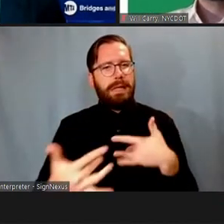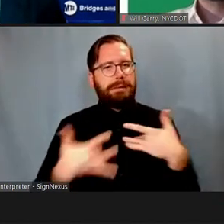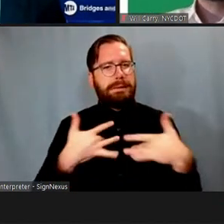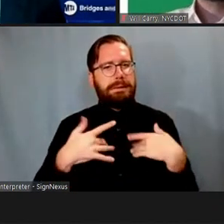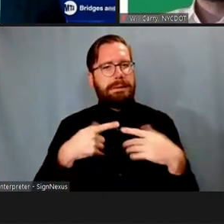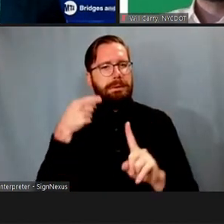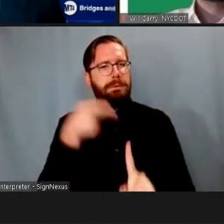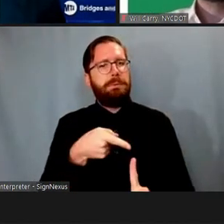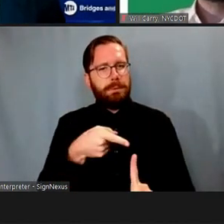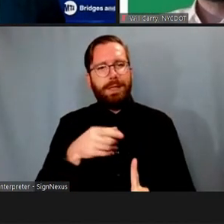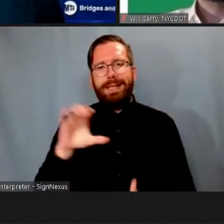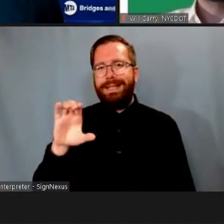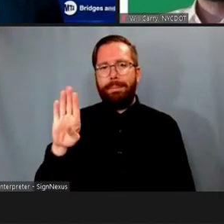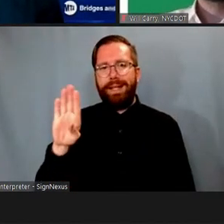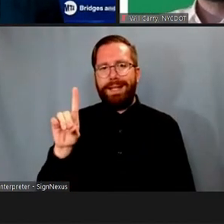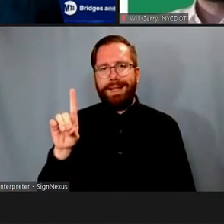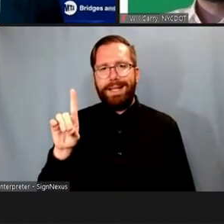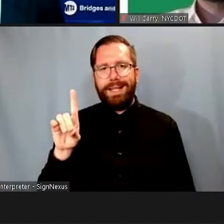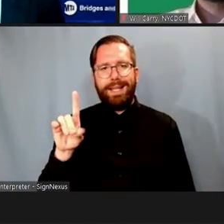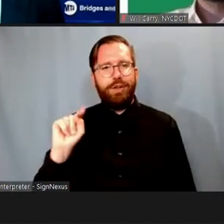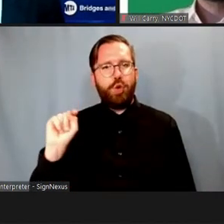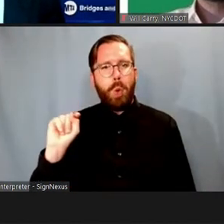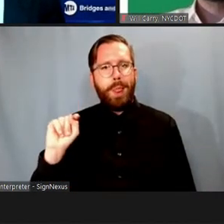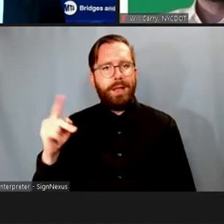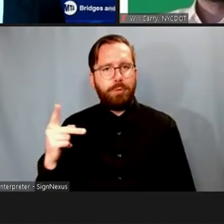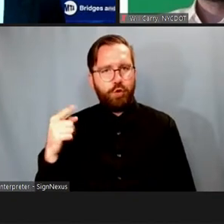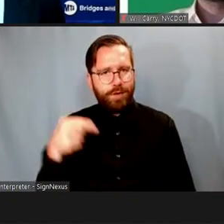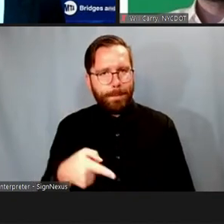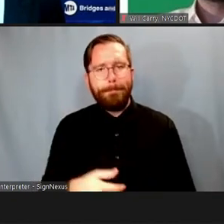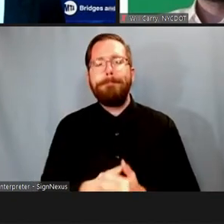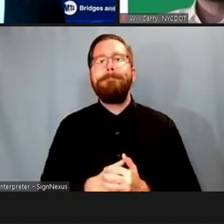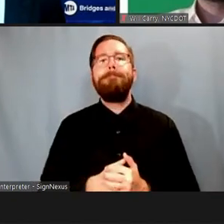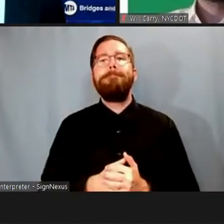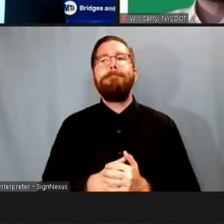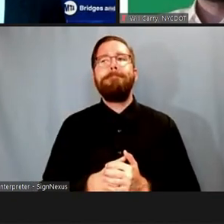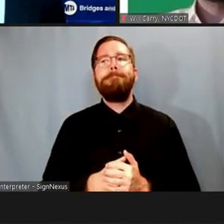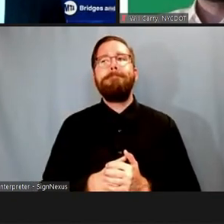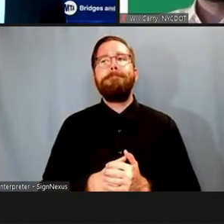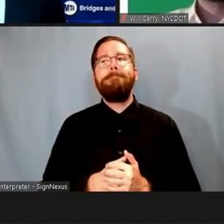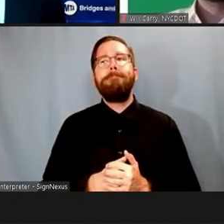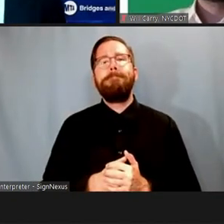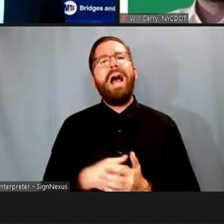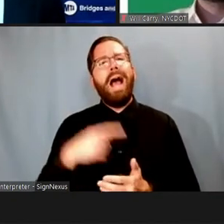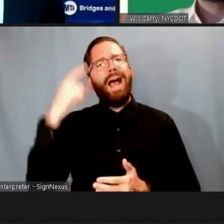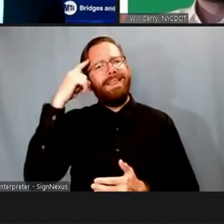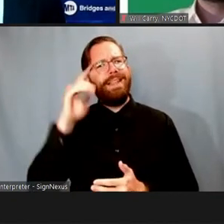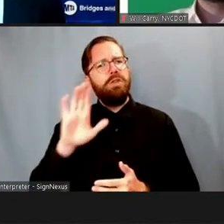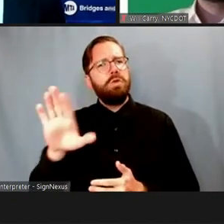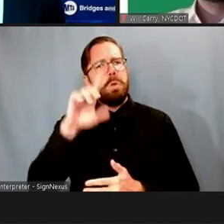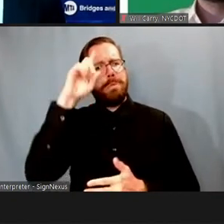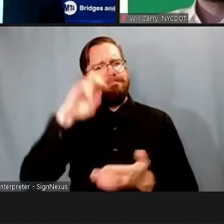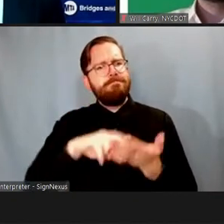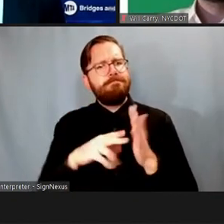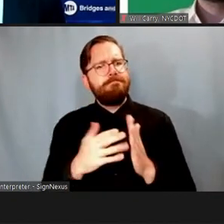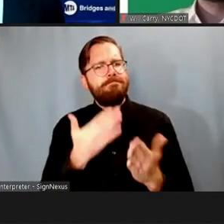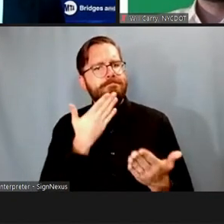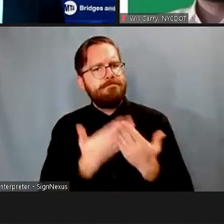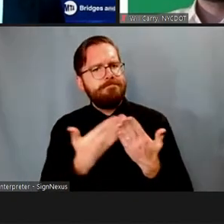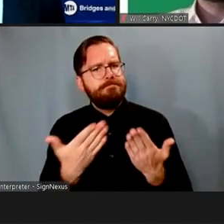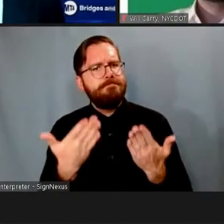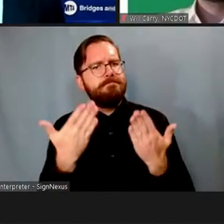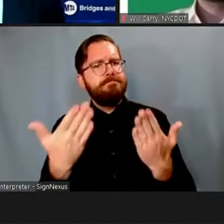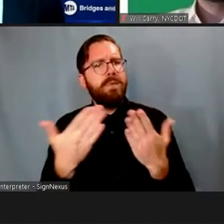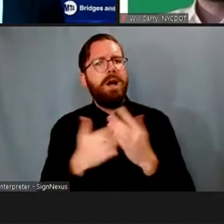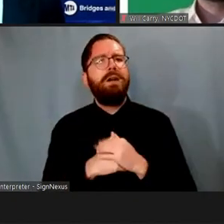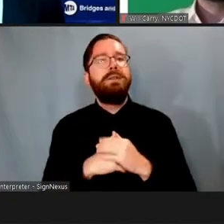initiative that have been proposed and while i believe they're well intentioned i don't think the totality of the